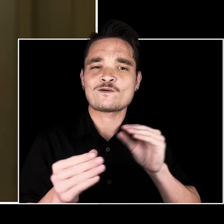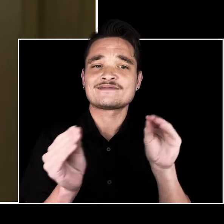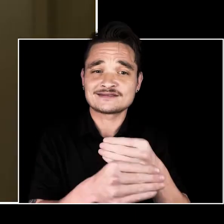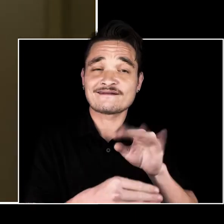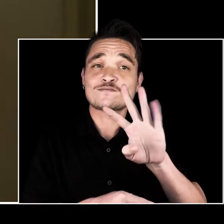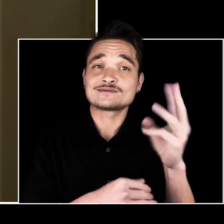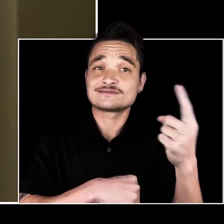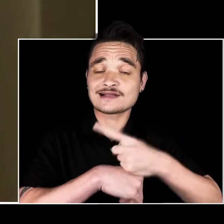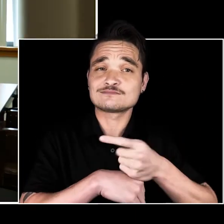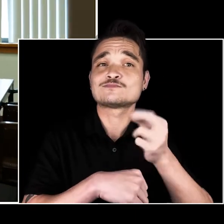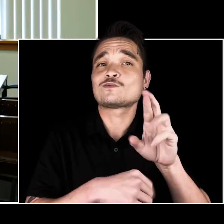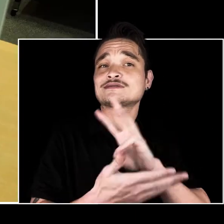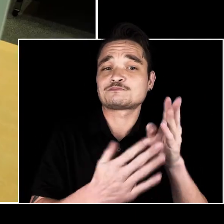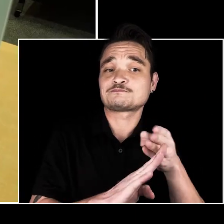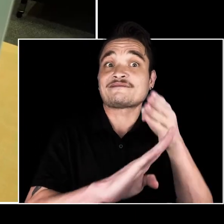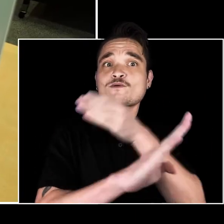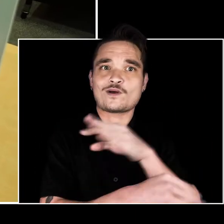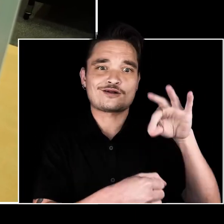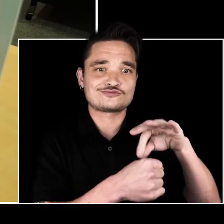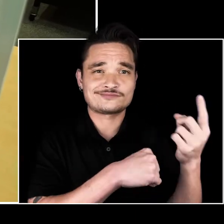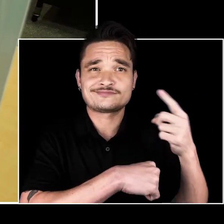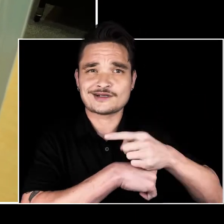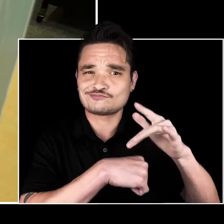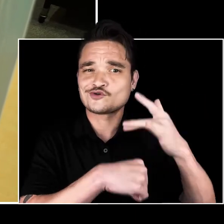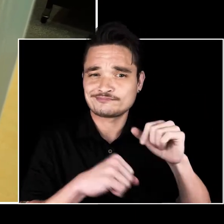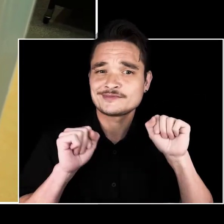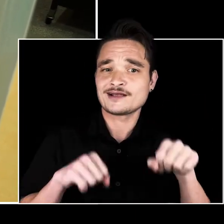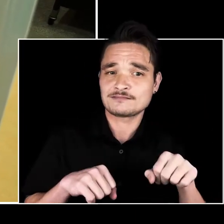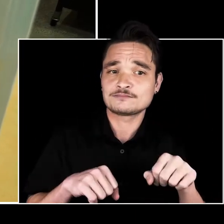up to 46 days or 6 weeks before Election Day.